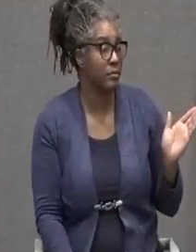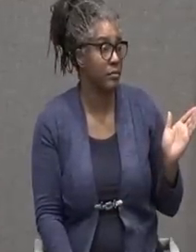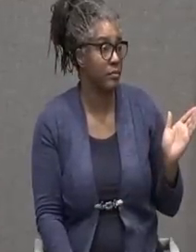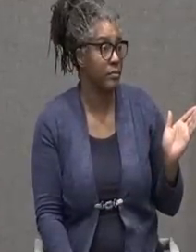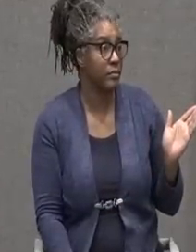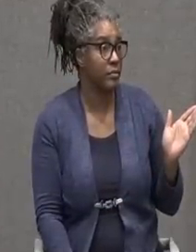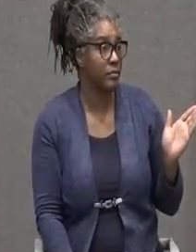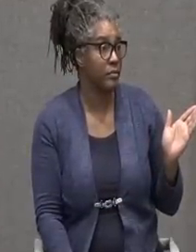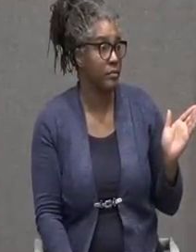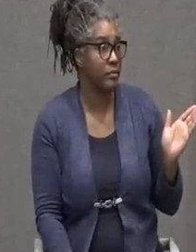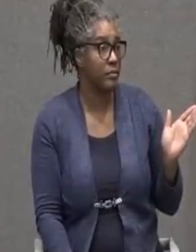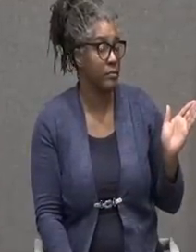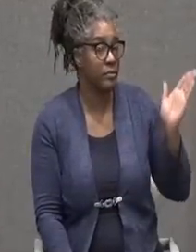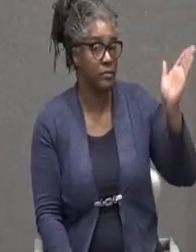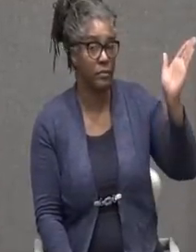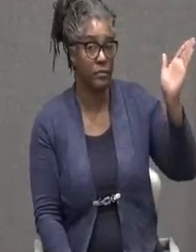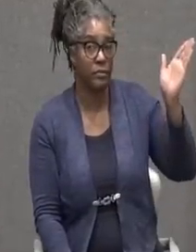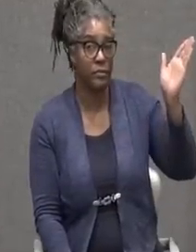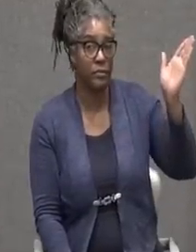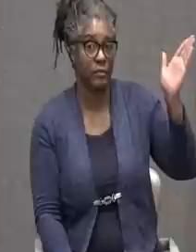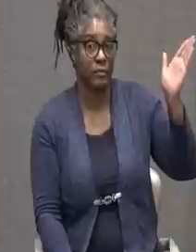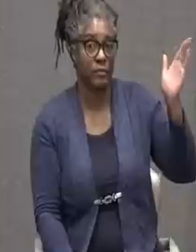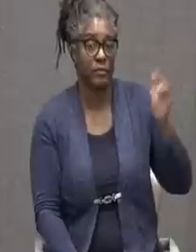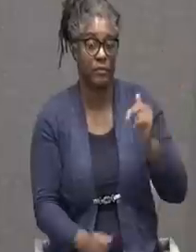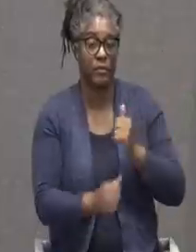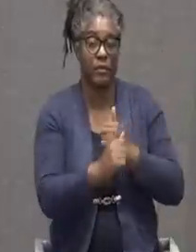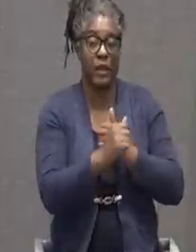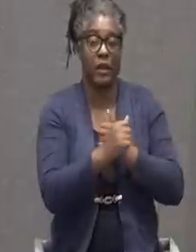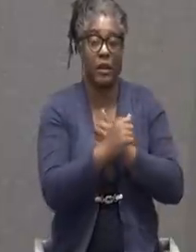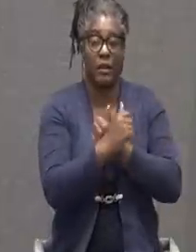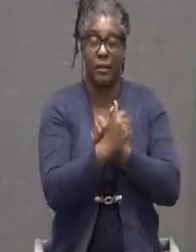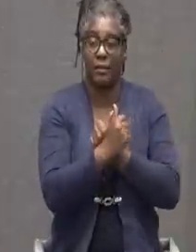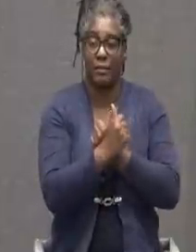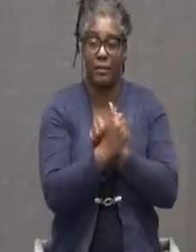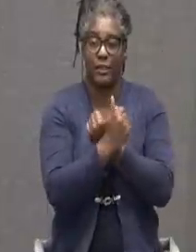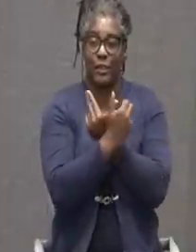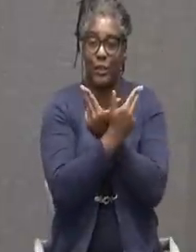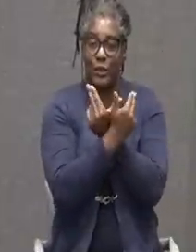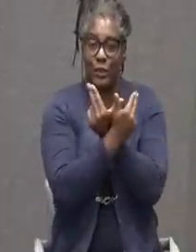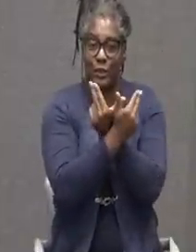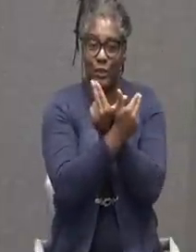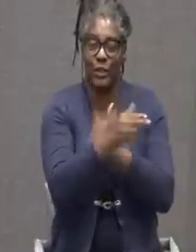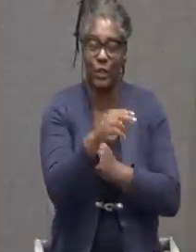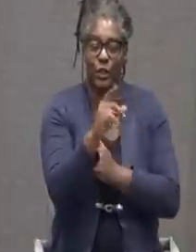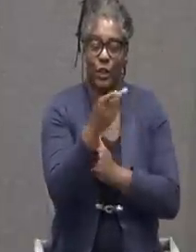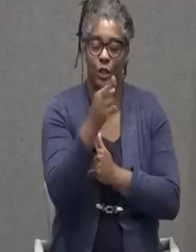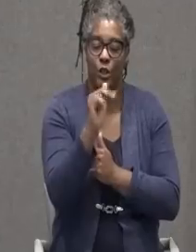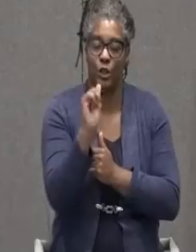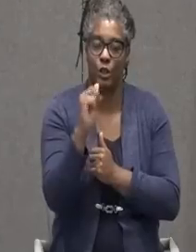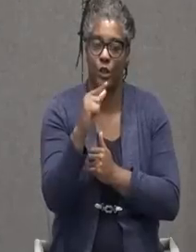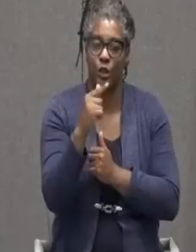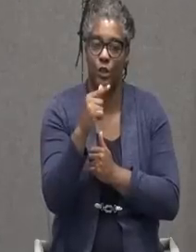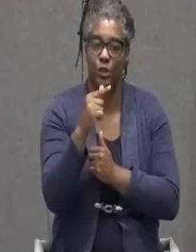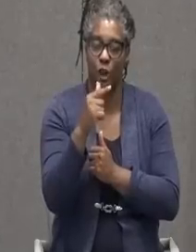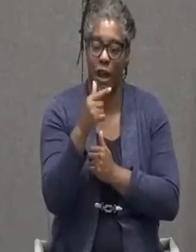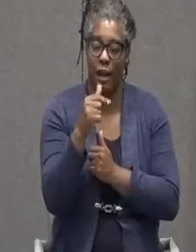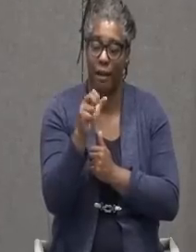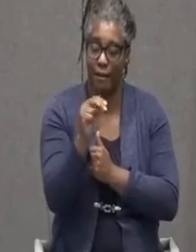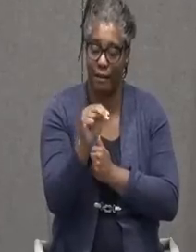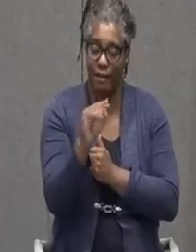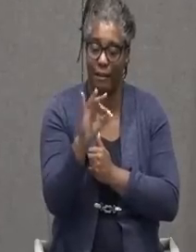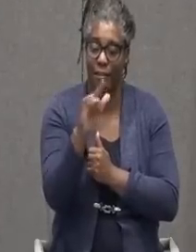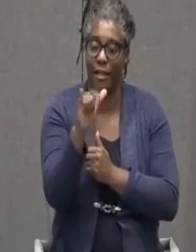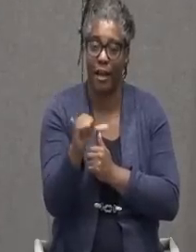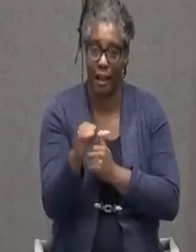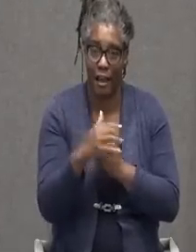there's a dragonfly and a bird. Looks like a hawk. And